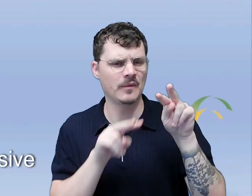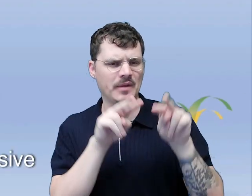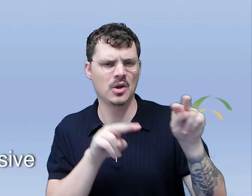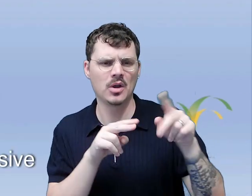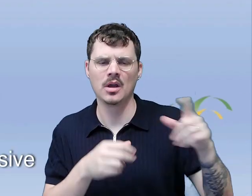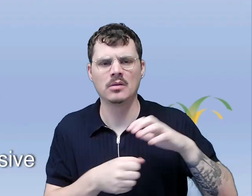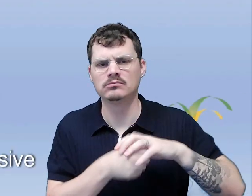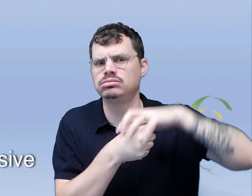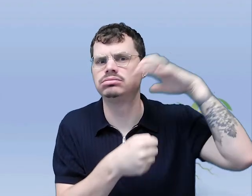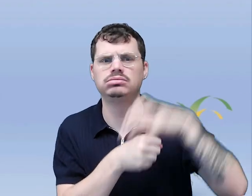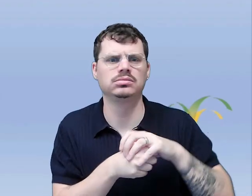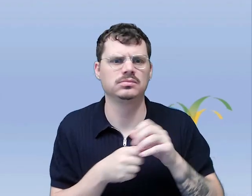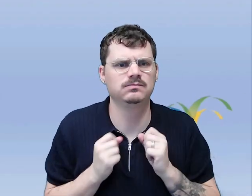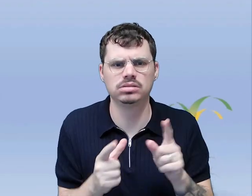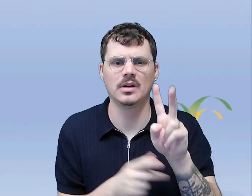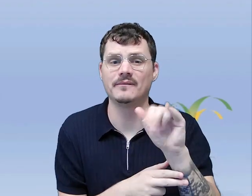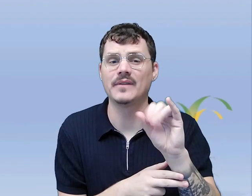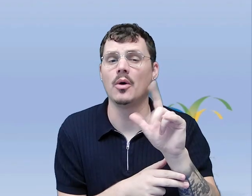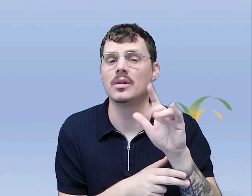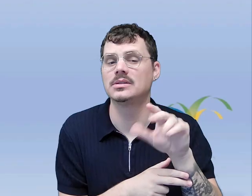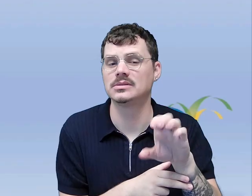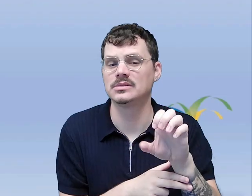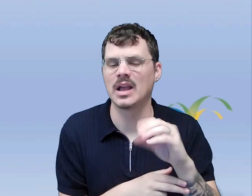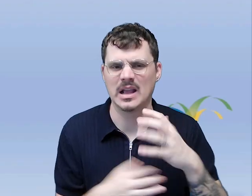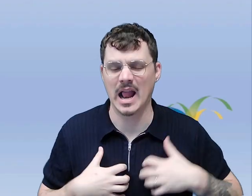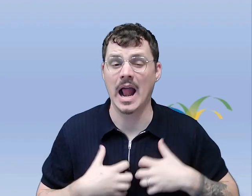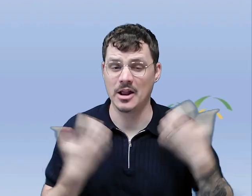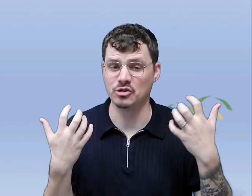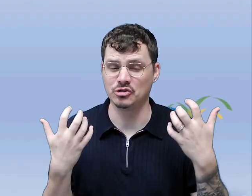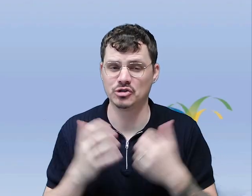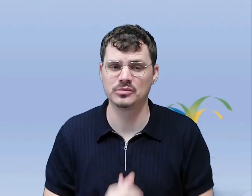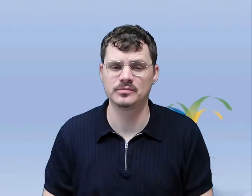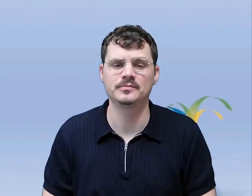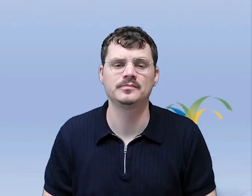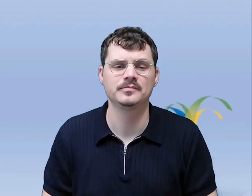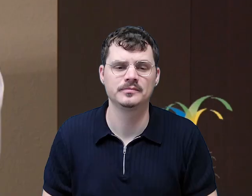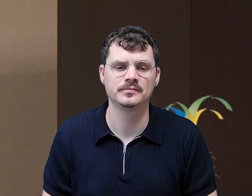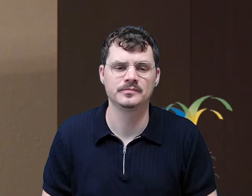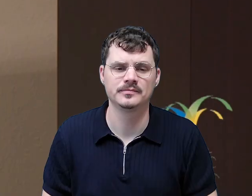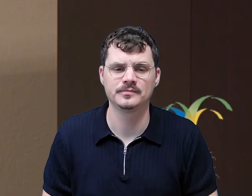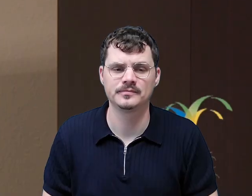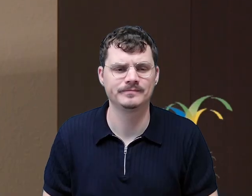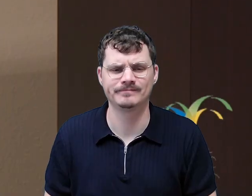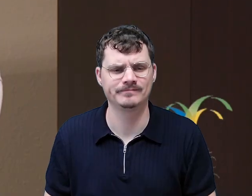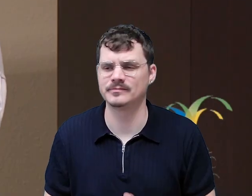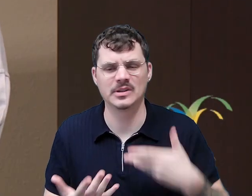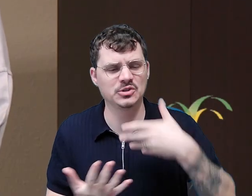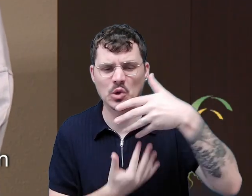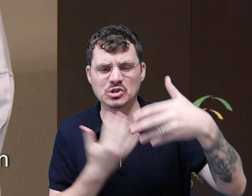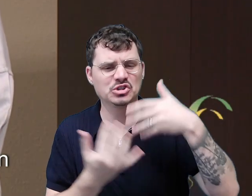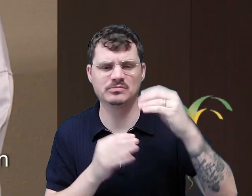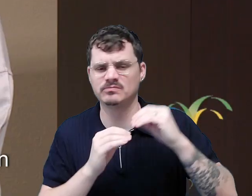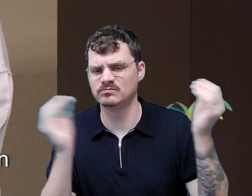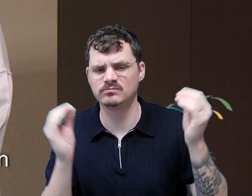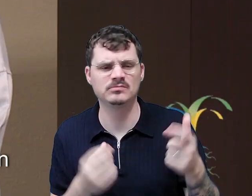him for explosive violence and anger episodes. And